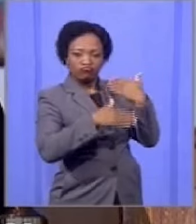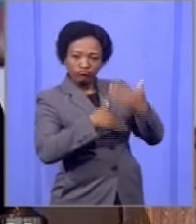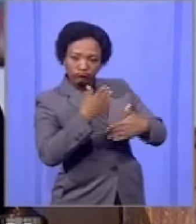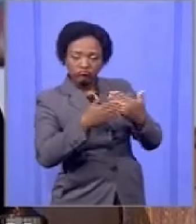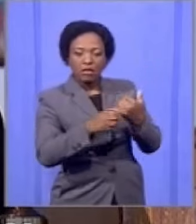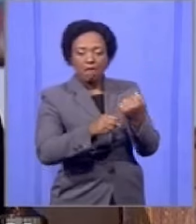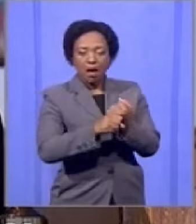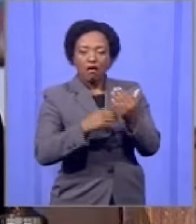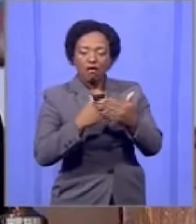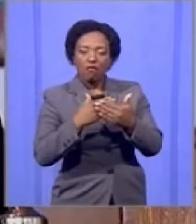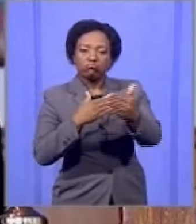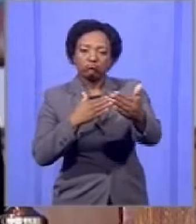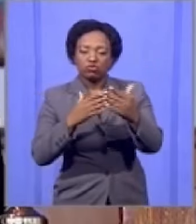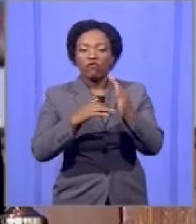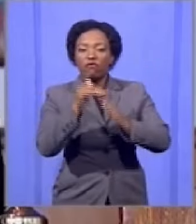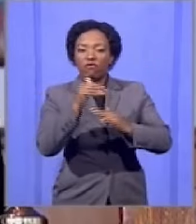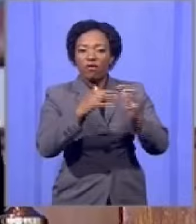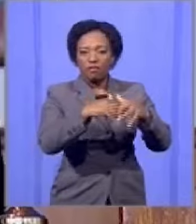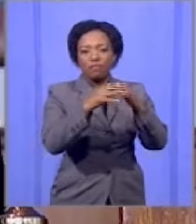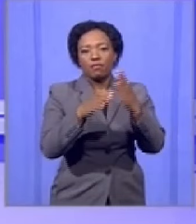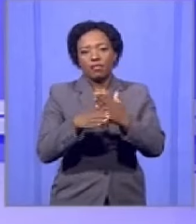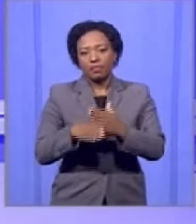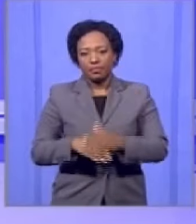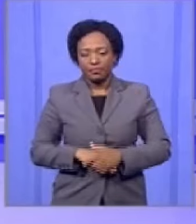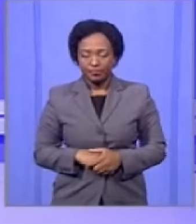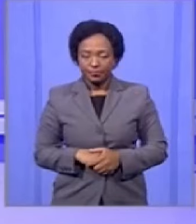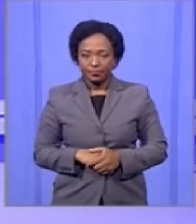ngalomsebenzi wokwakha imisebenzi.